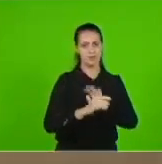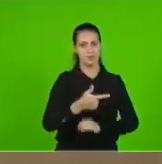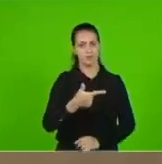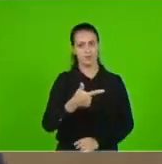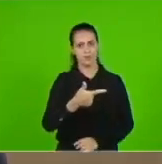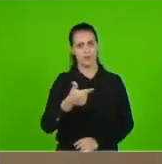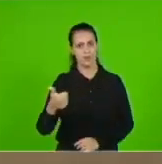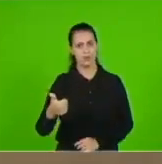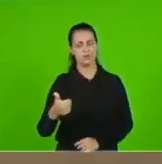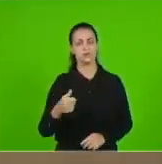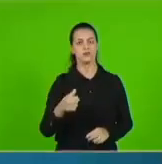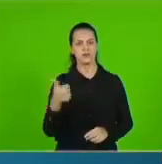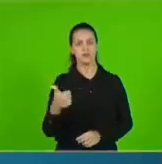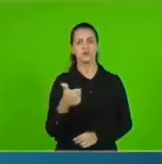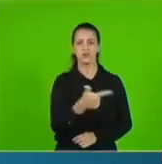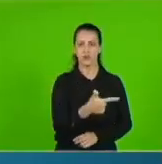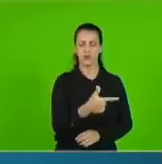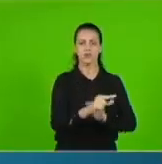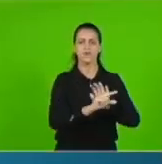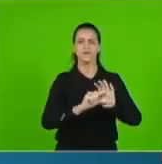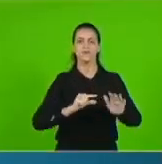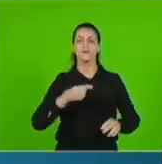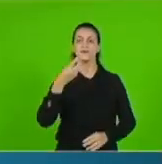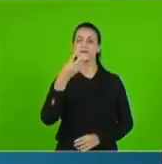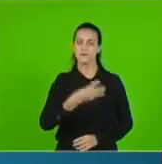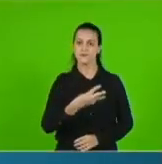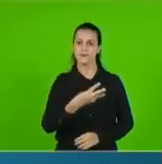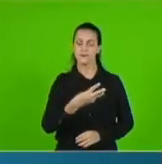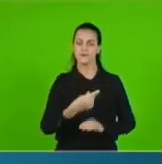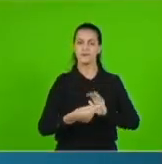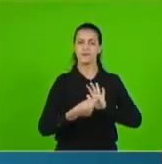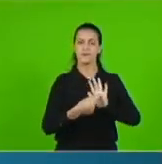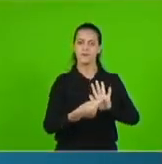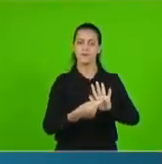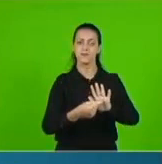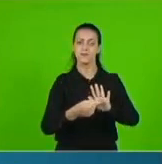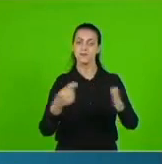12, 3, it says,